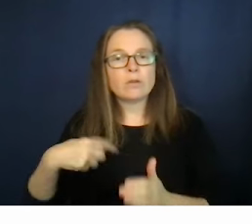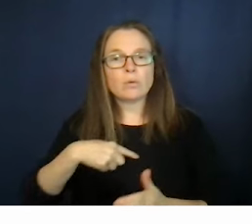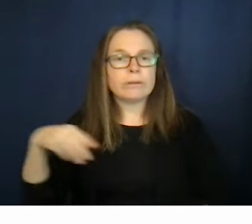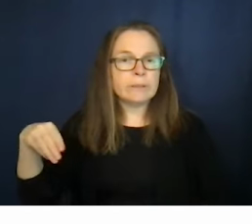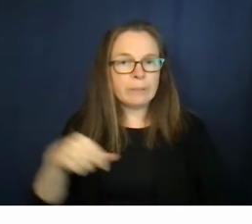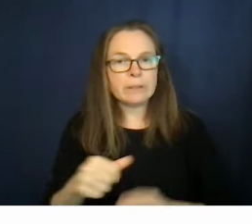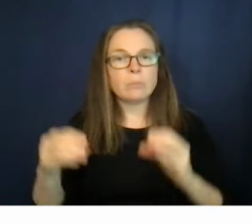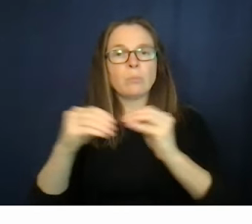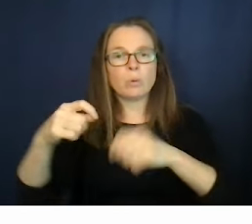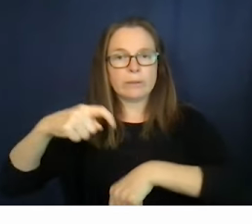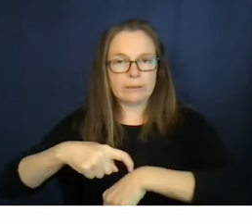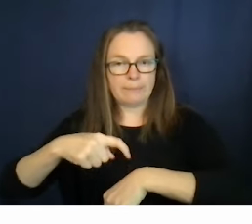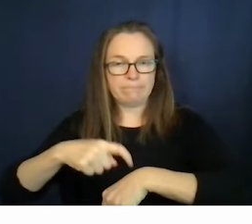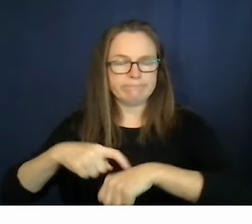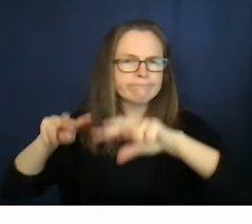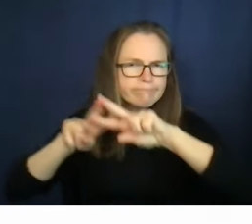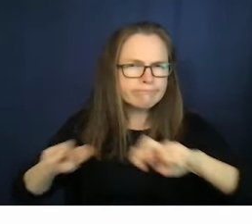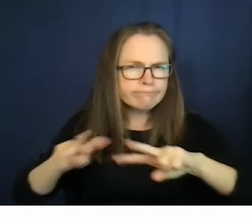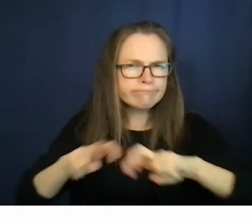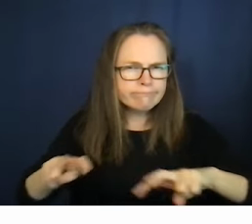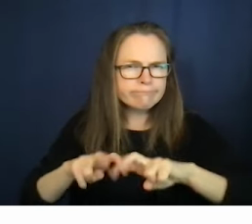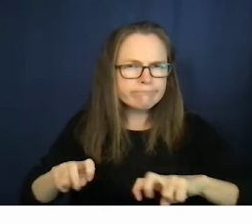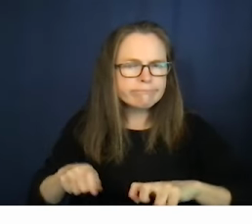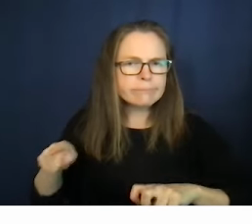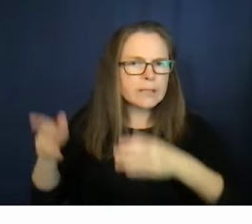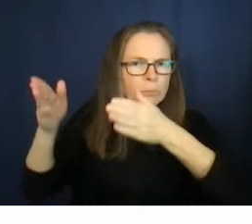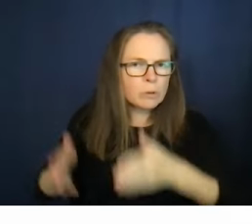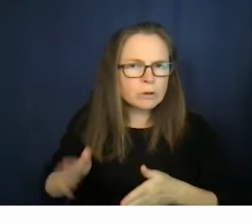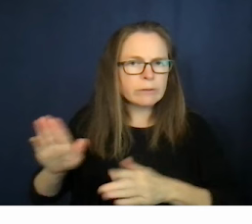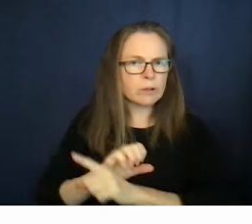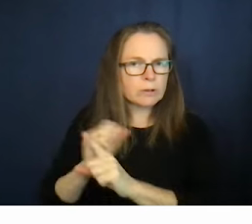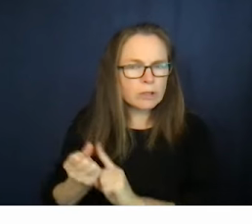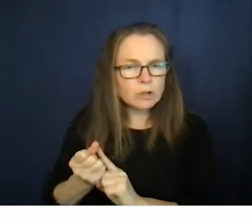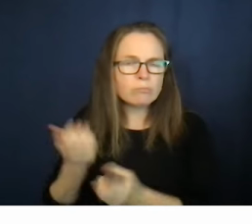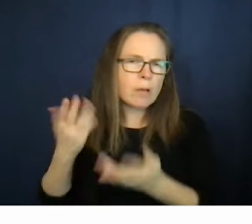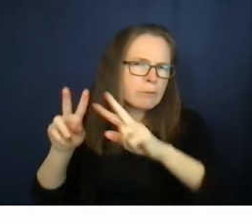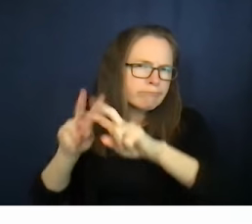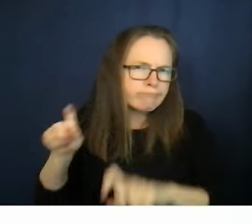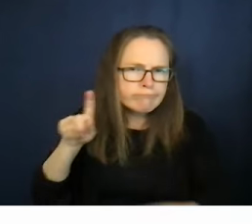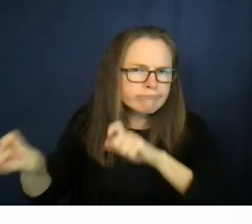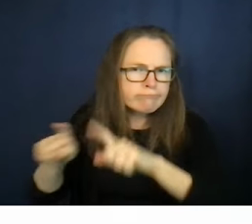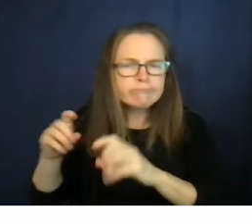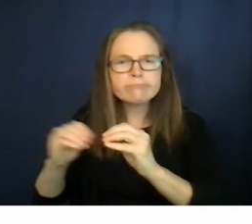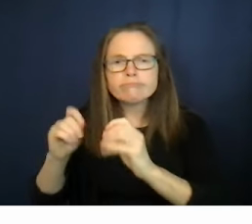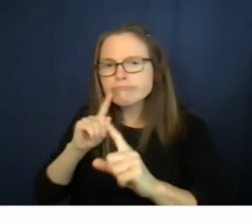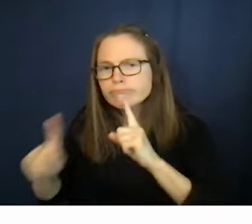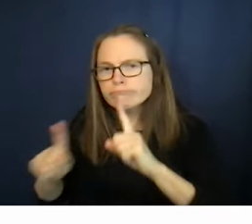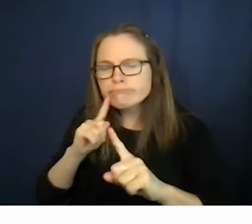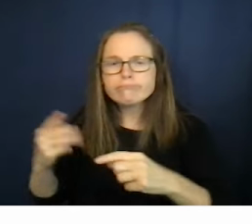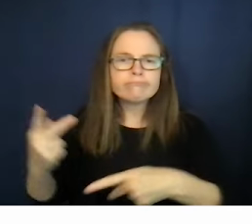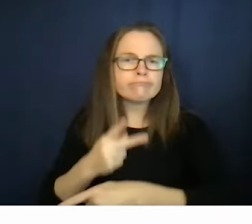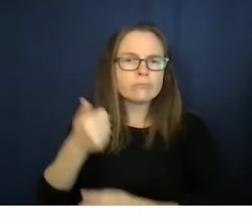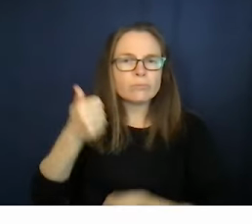more time assessing the caller for community resources,